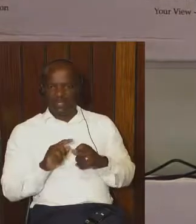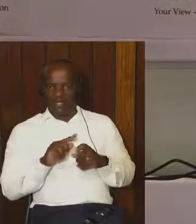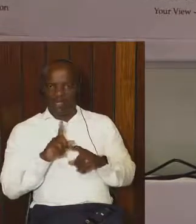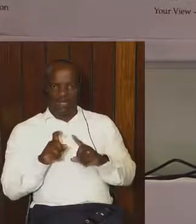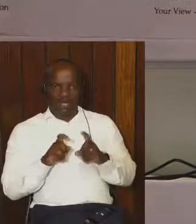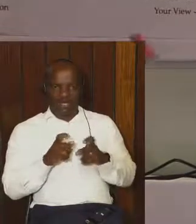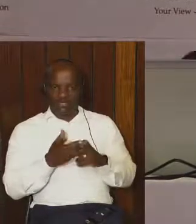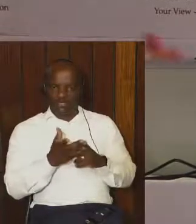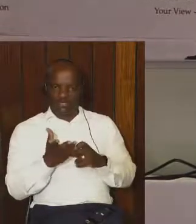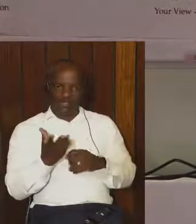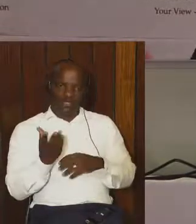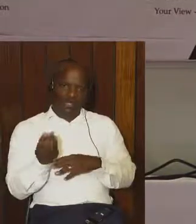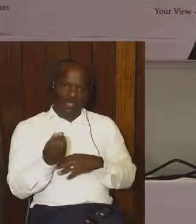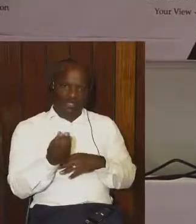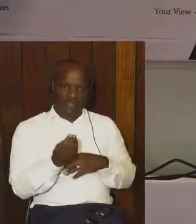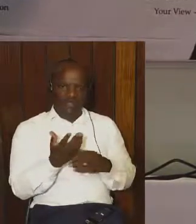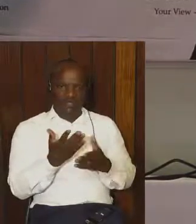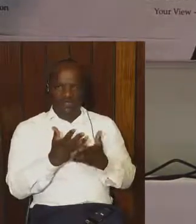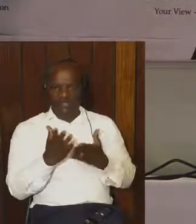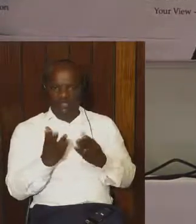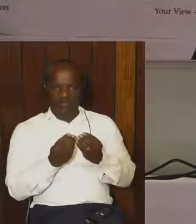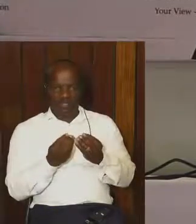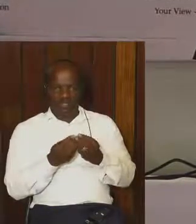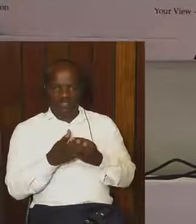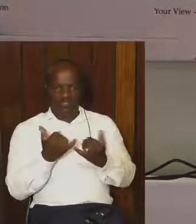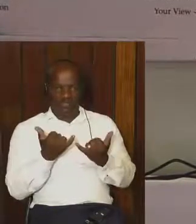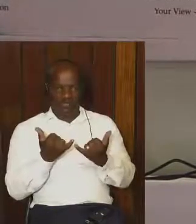may have on some of the things you've heard today.